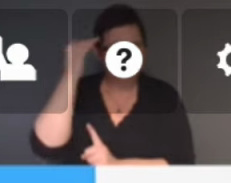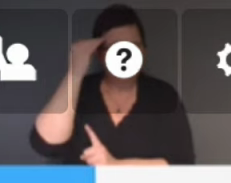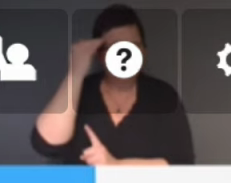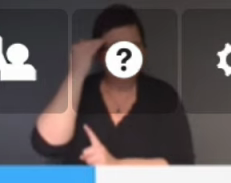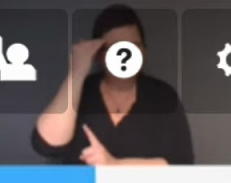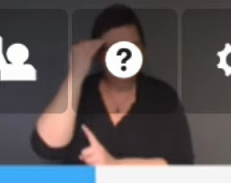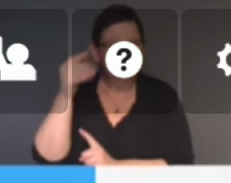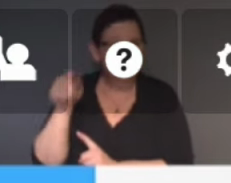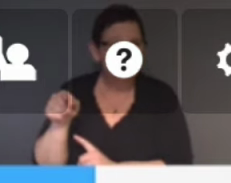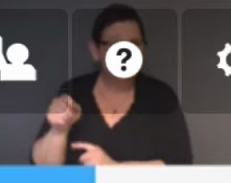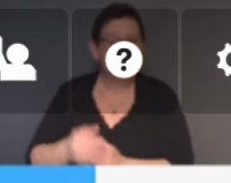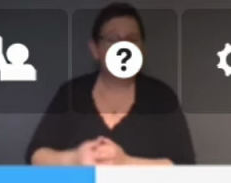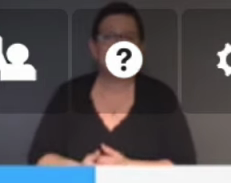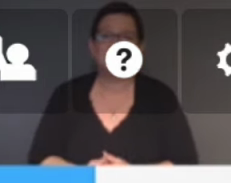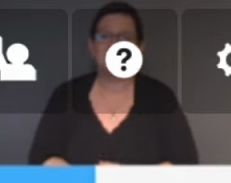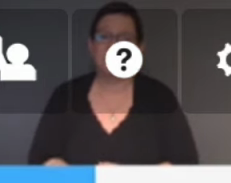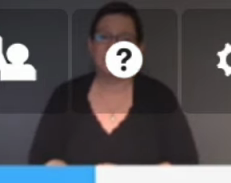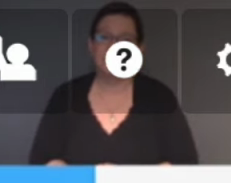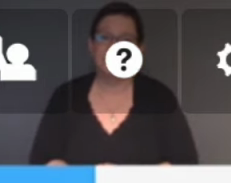HST credit?